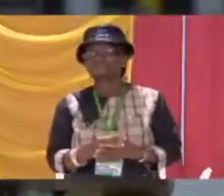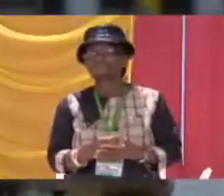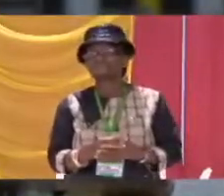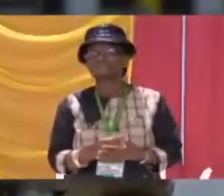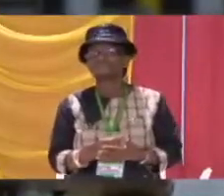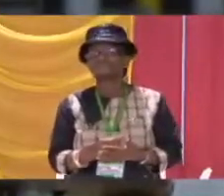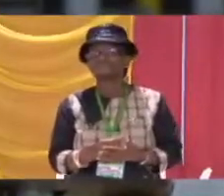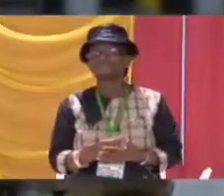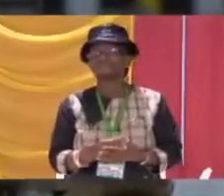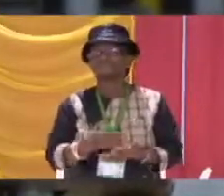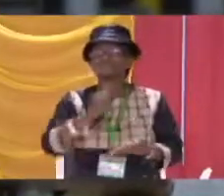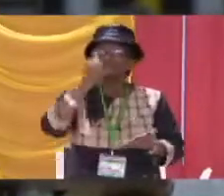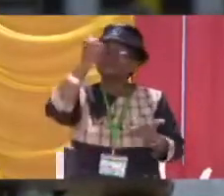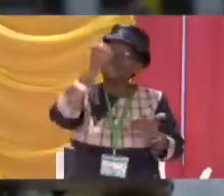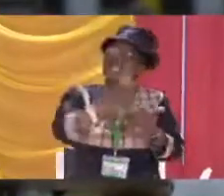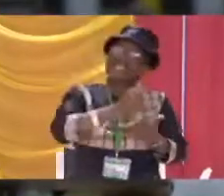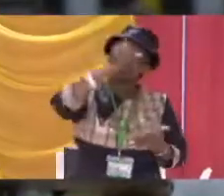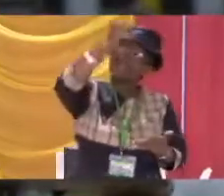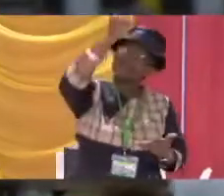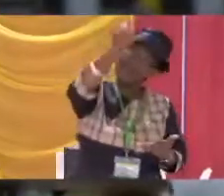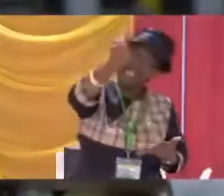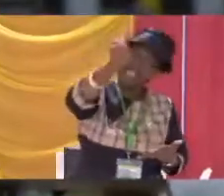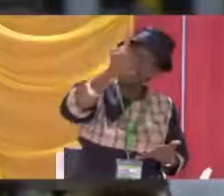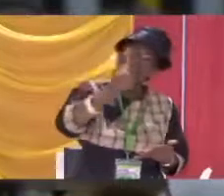Bibi ba nlo ni waju e oni ba.